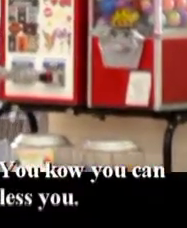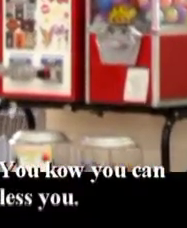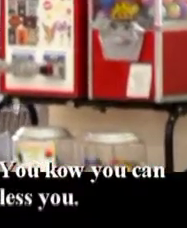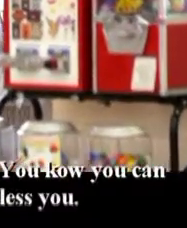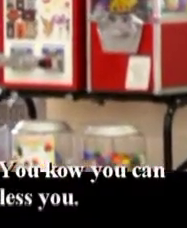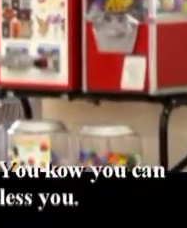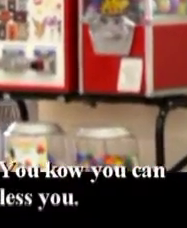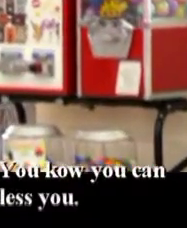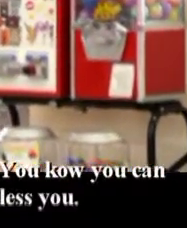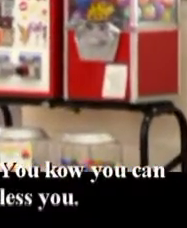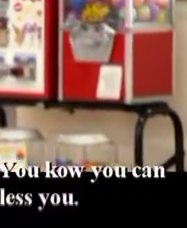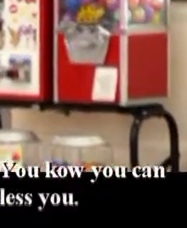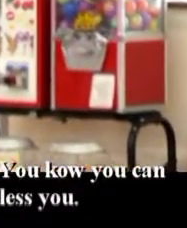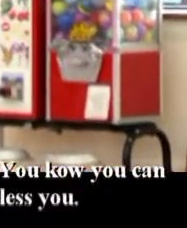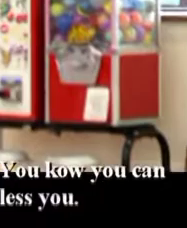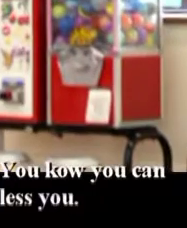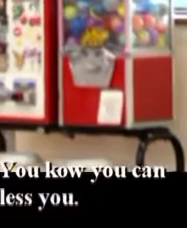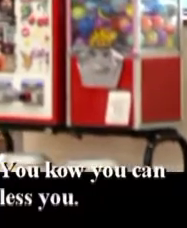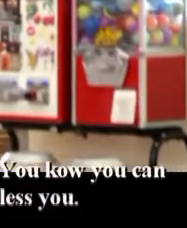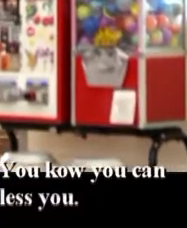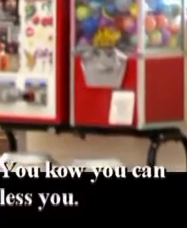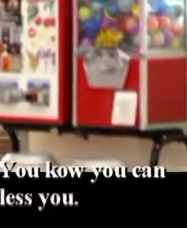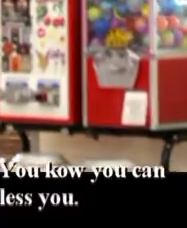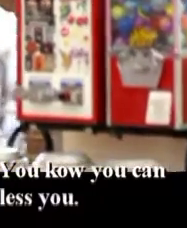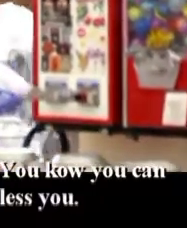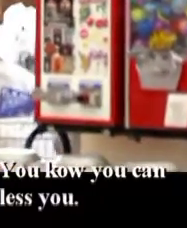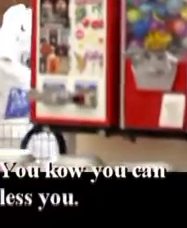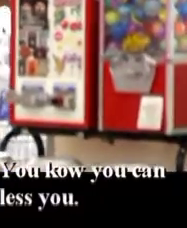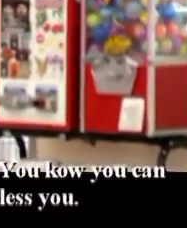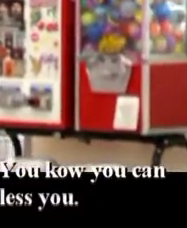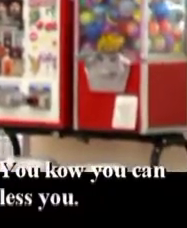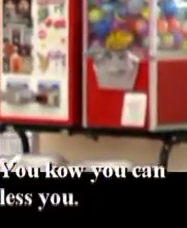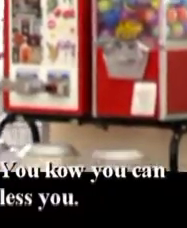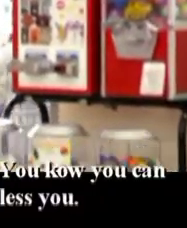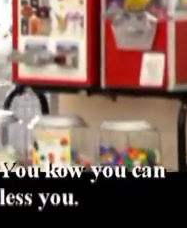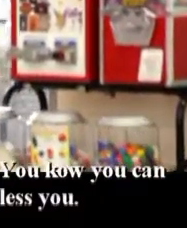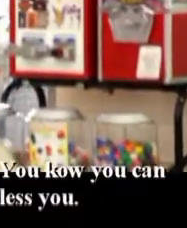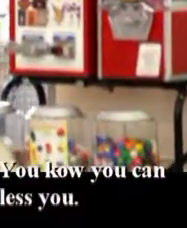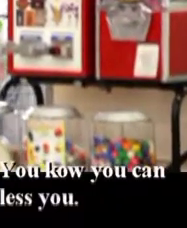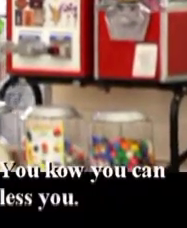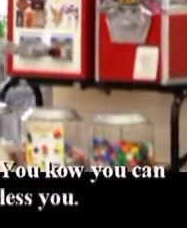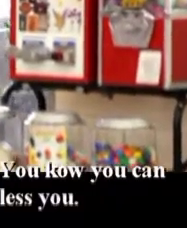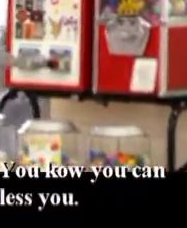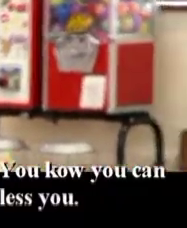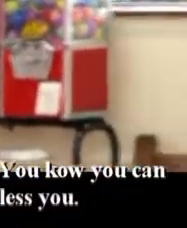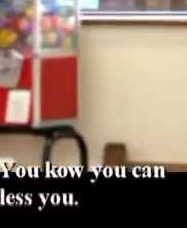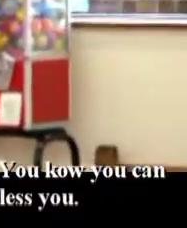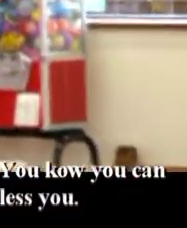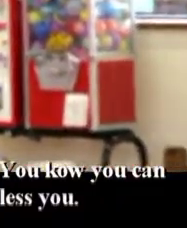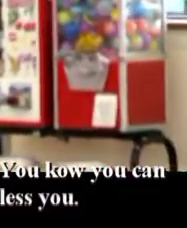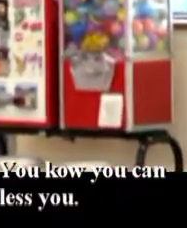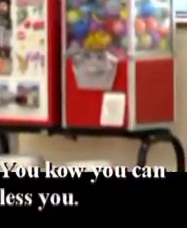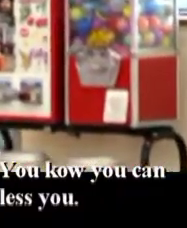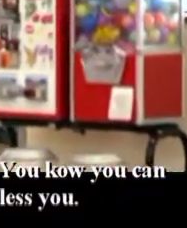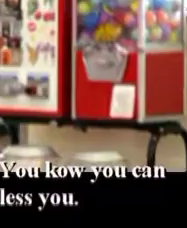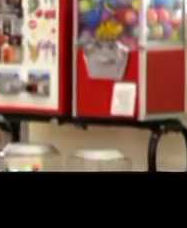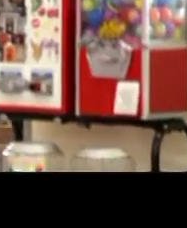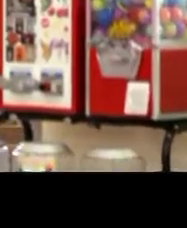you can go online too if you want to. Do you? You know. I'm a Baptist. Yeah. Okay. God bless